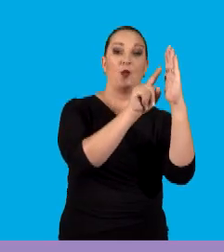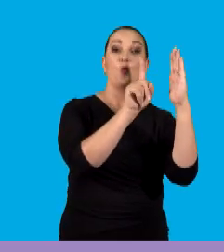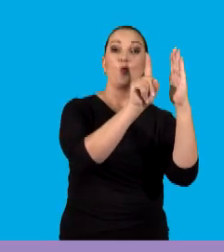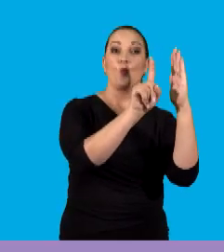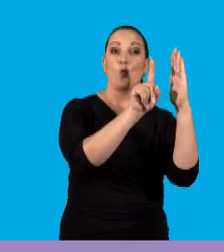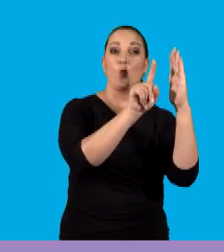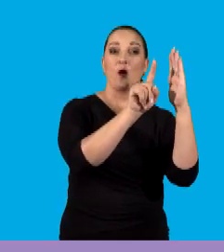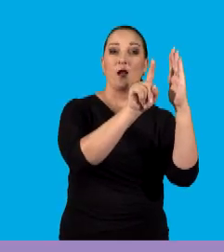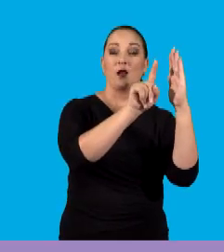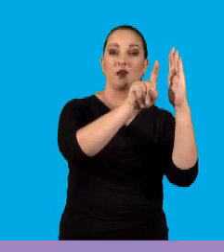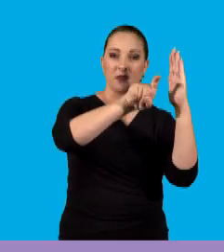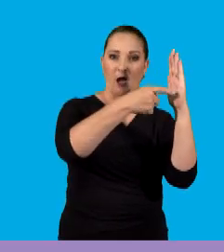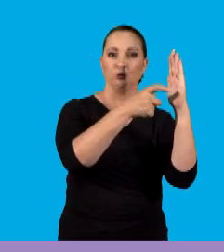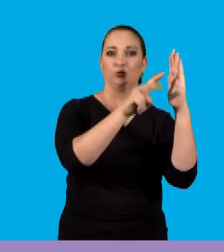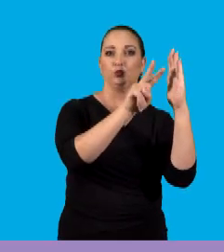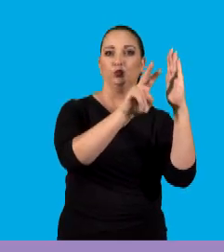1,200